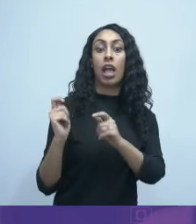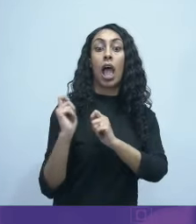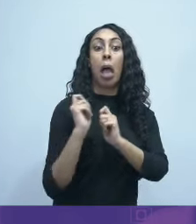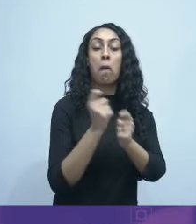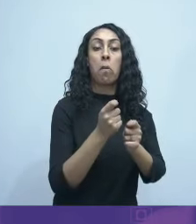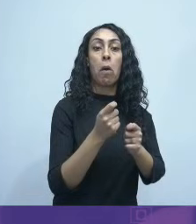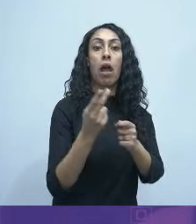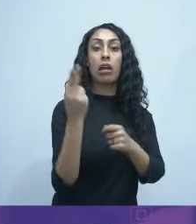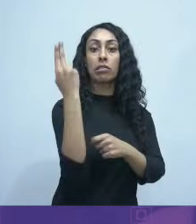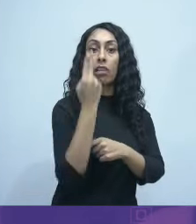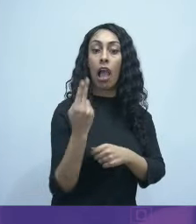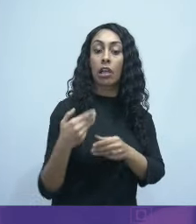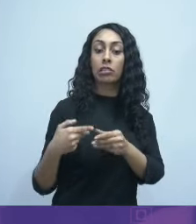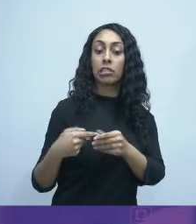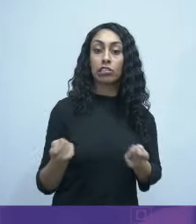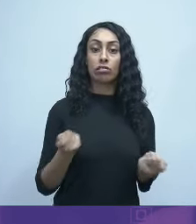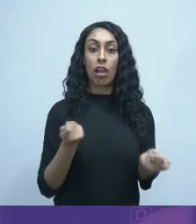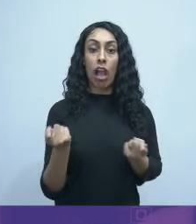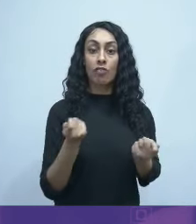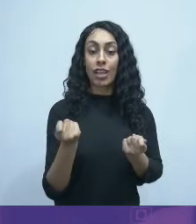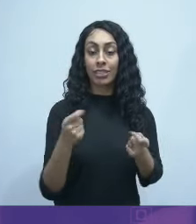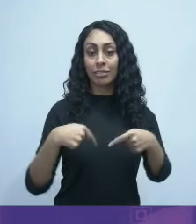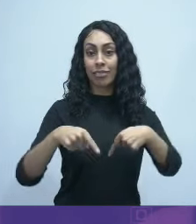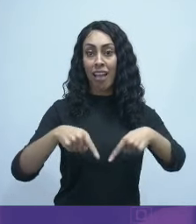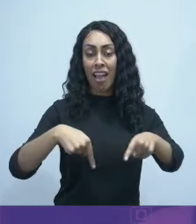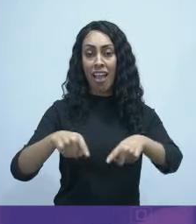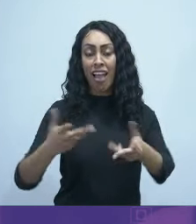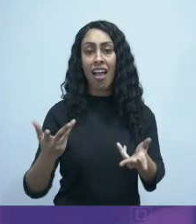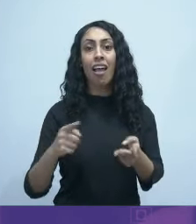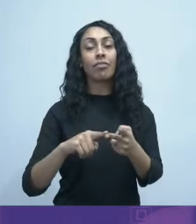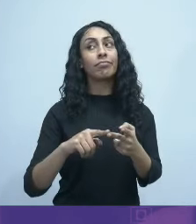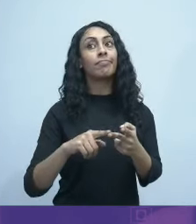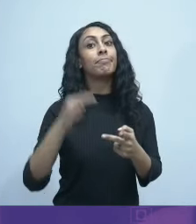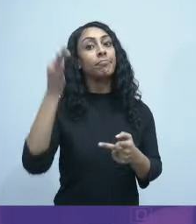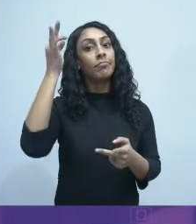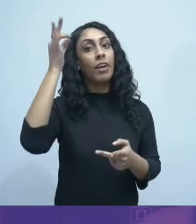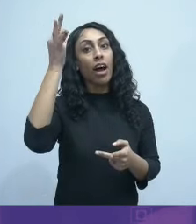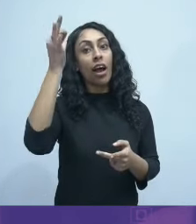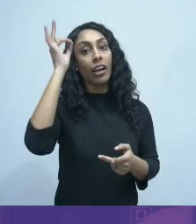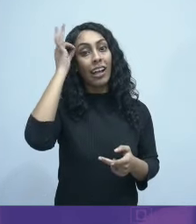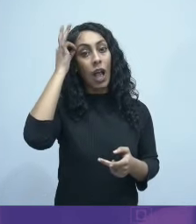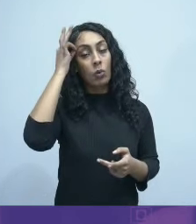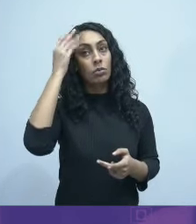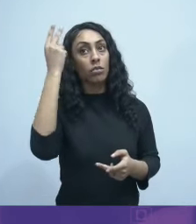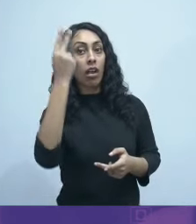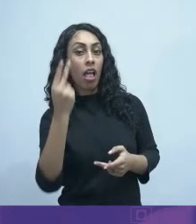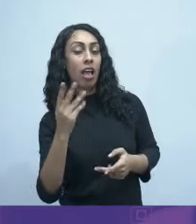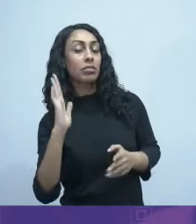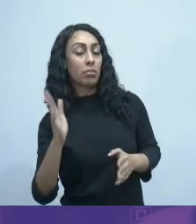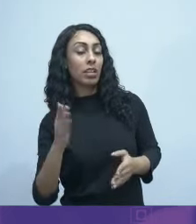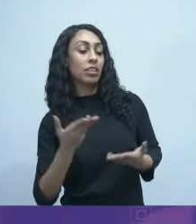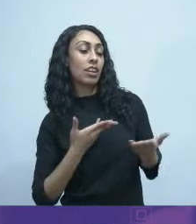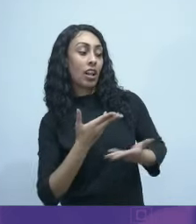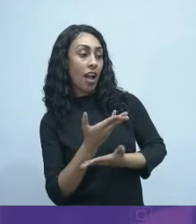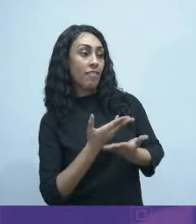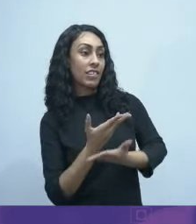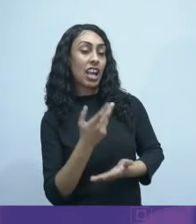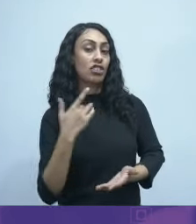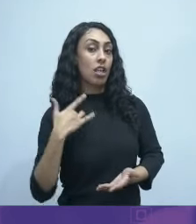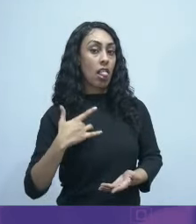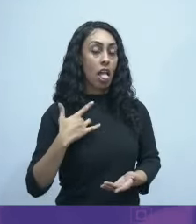and so on. I think the Arts Council has to keep the conversation live. It has to keep coming up with the